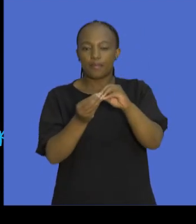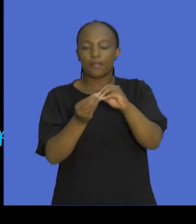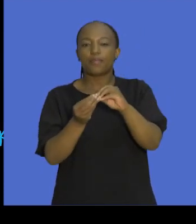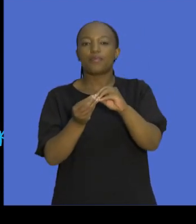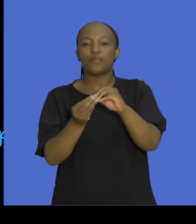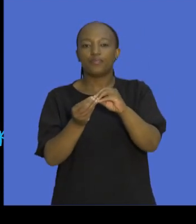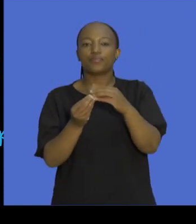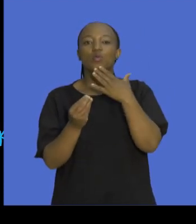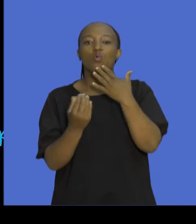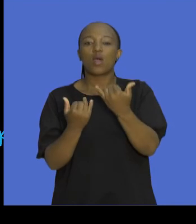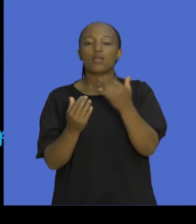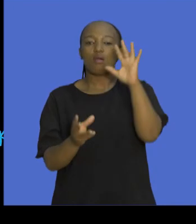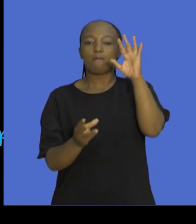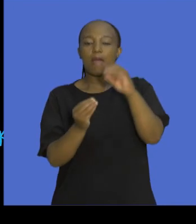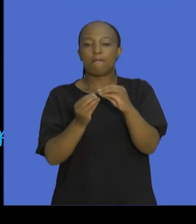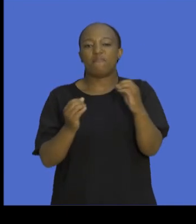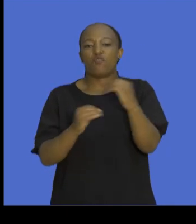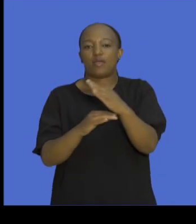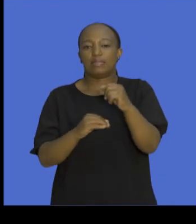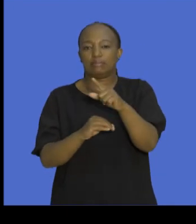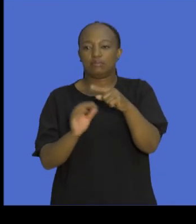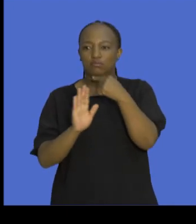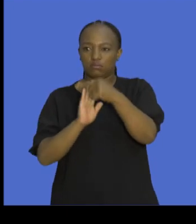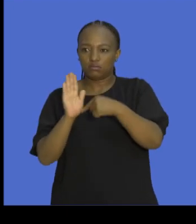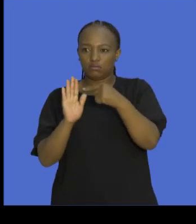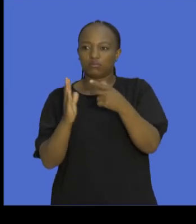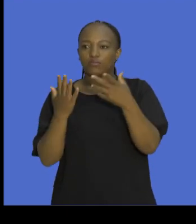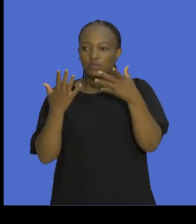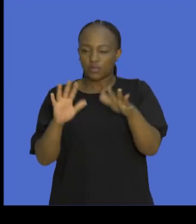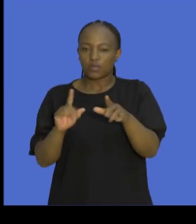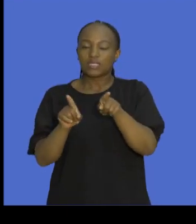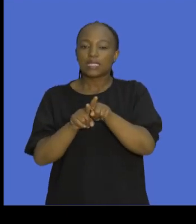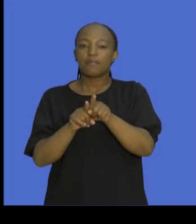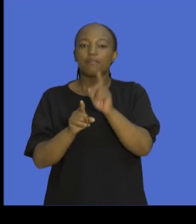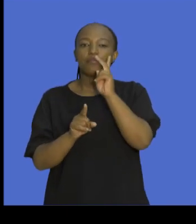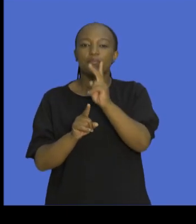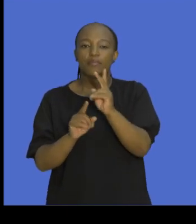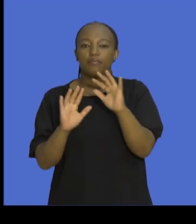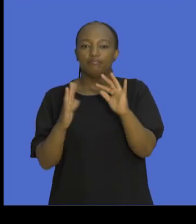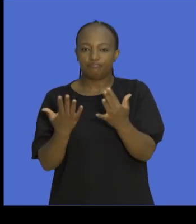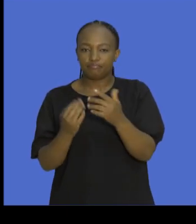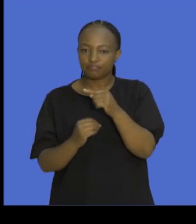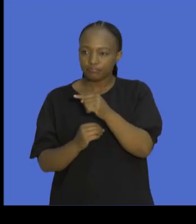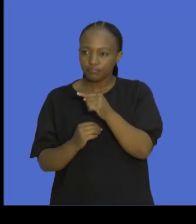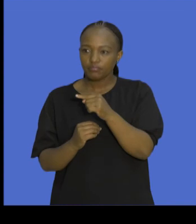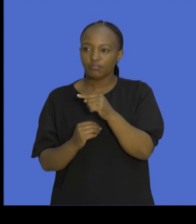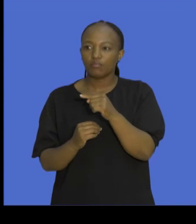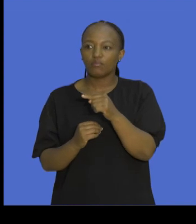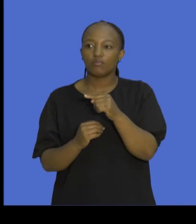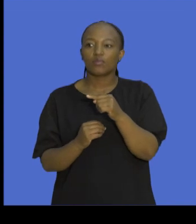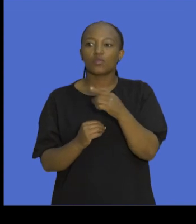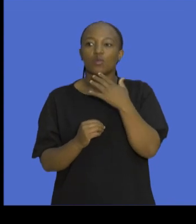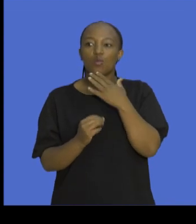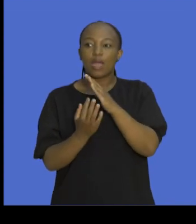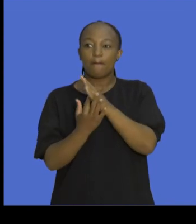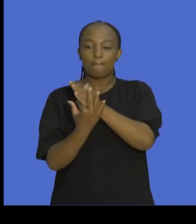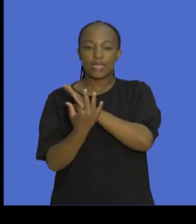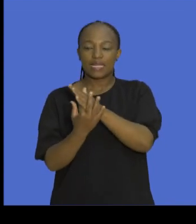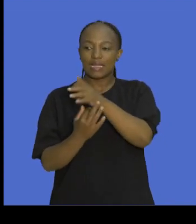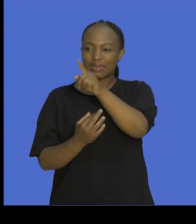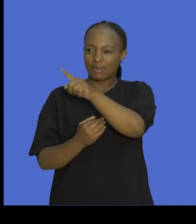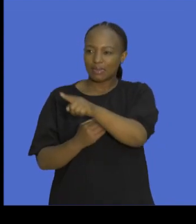total, current in the circuit, right? Now, if we also look at the middle